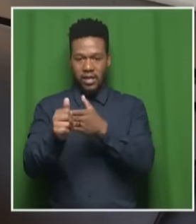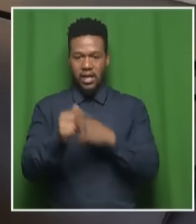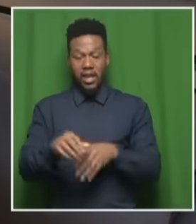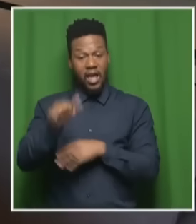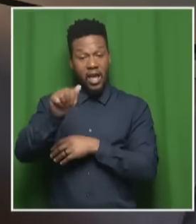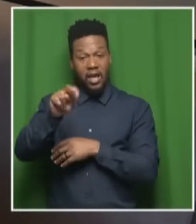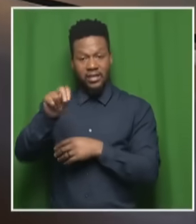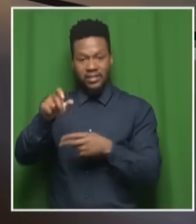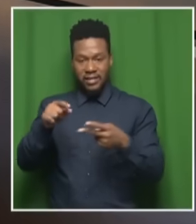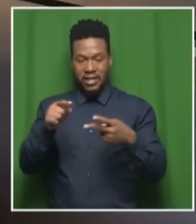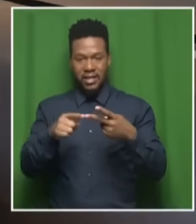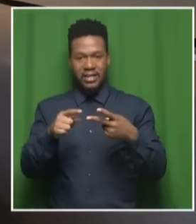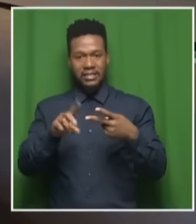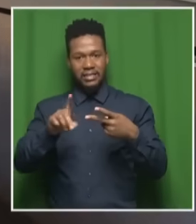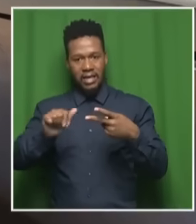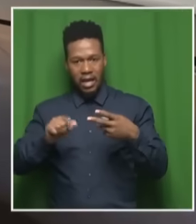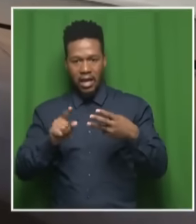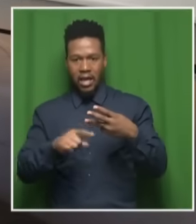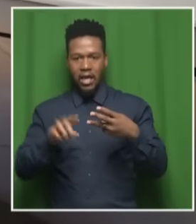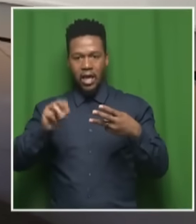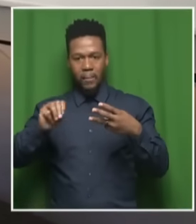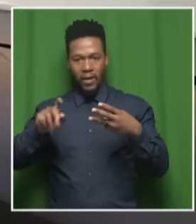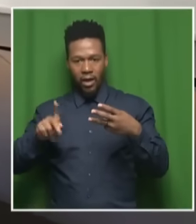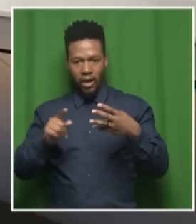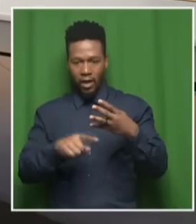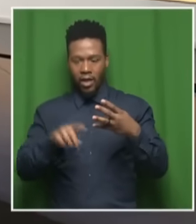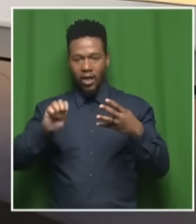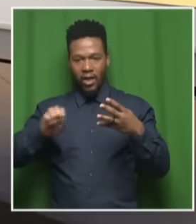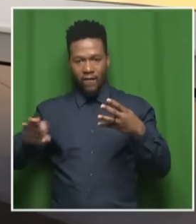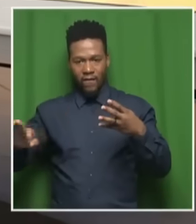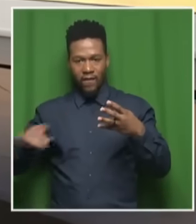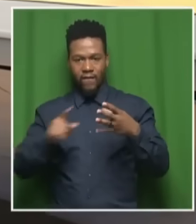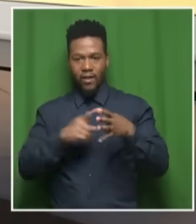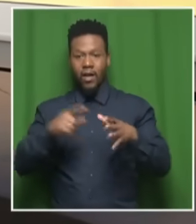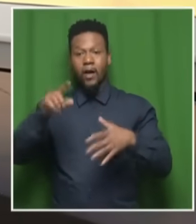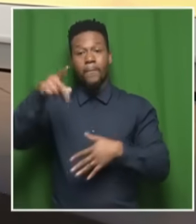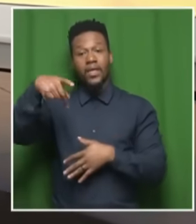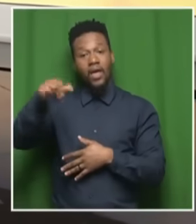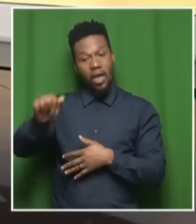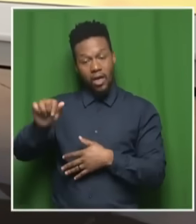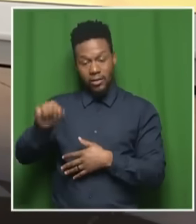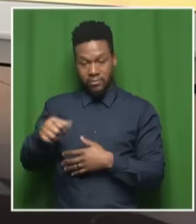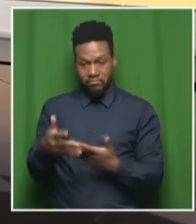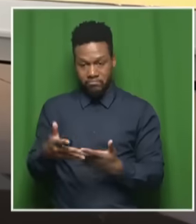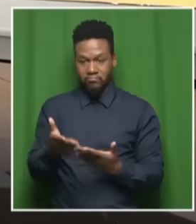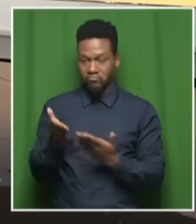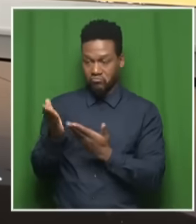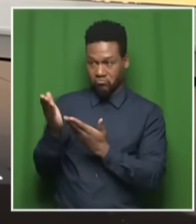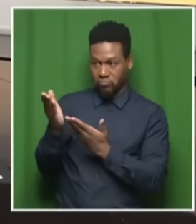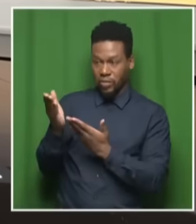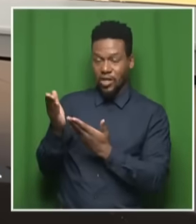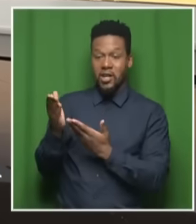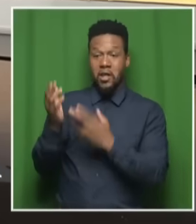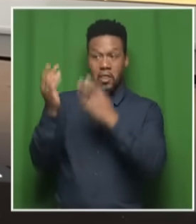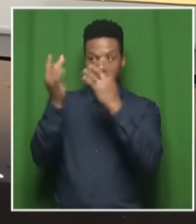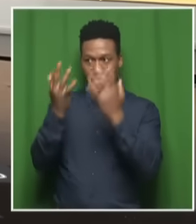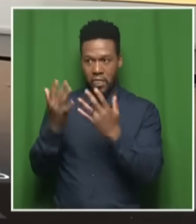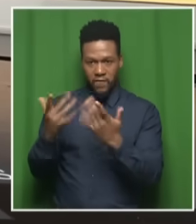EFF, PA. Let's look at what that represents for the country at large as per the results trickling in. The